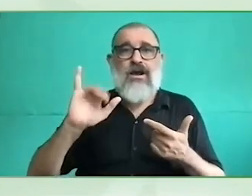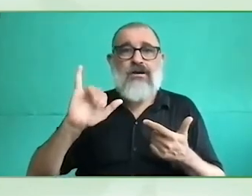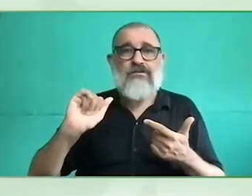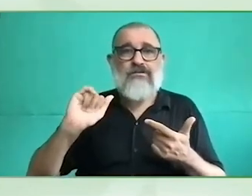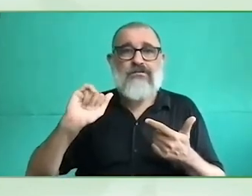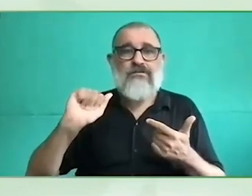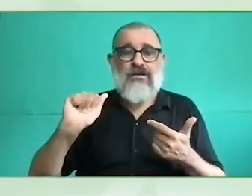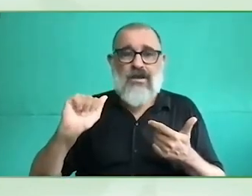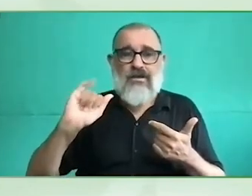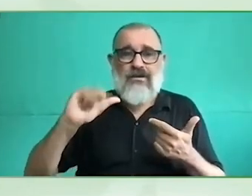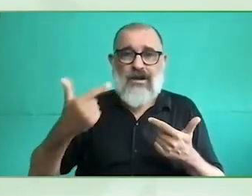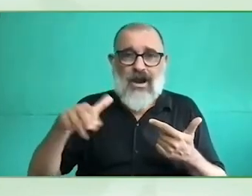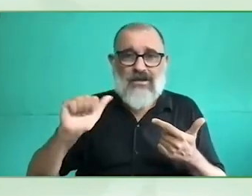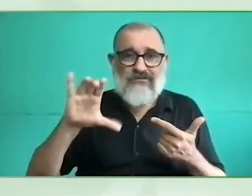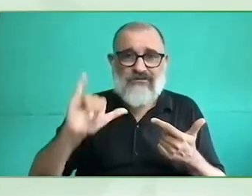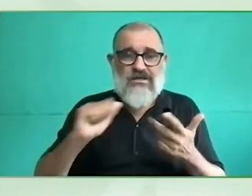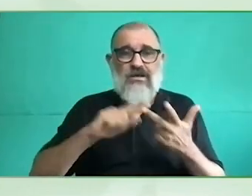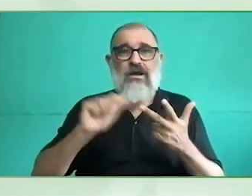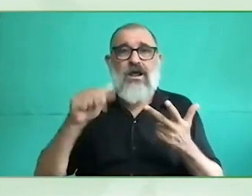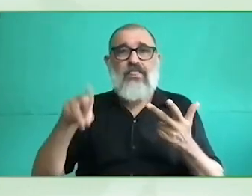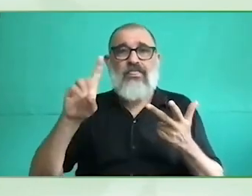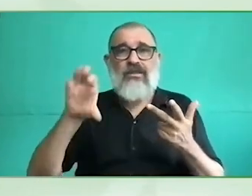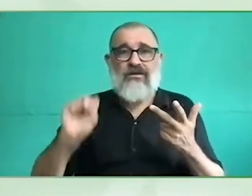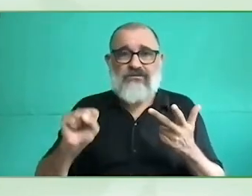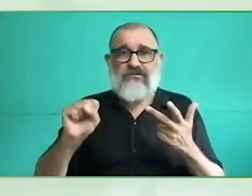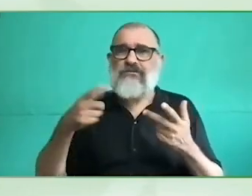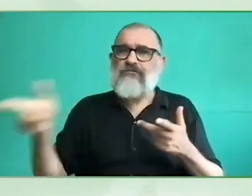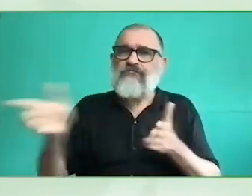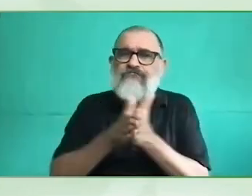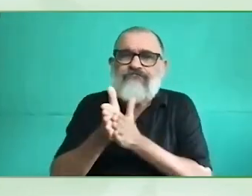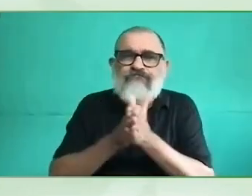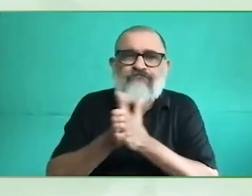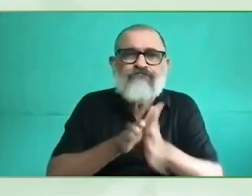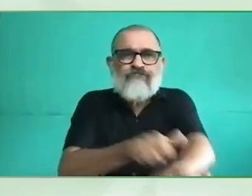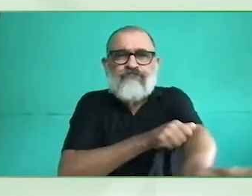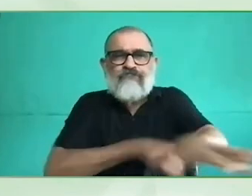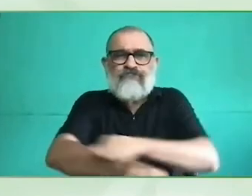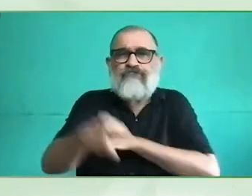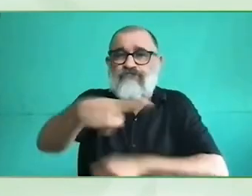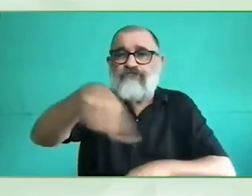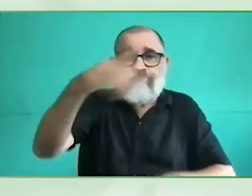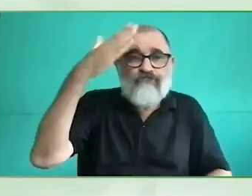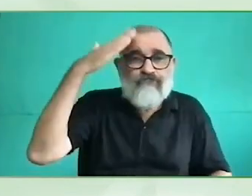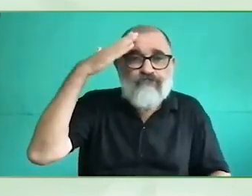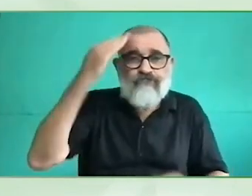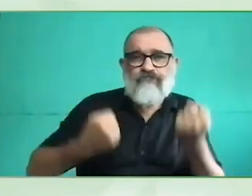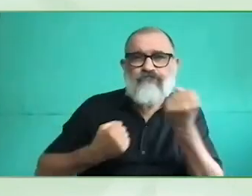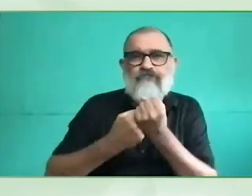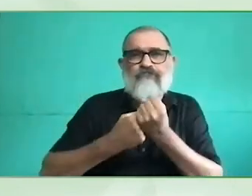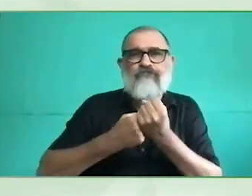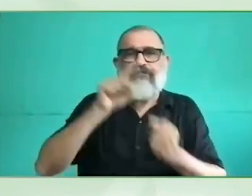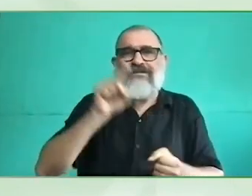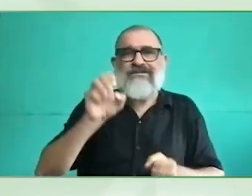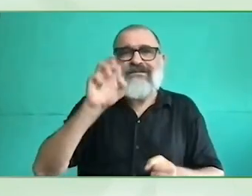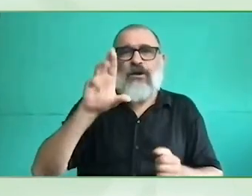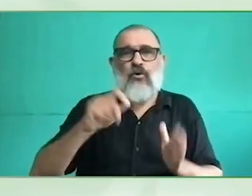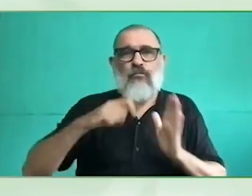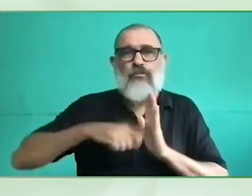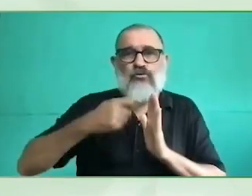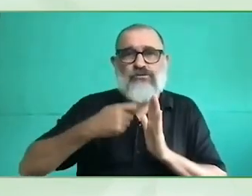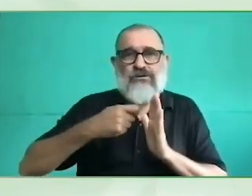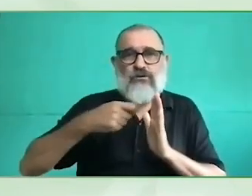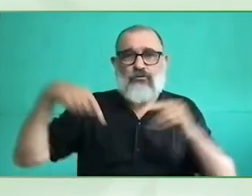ambitious, you know, to support the Zero Project team here in Vienna. And we